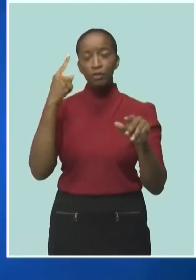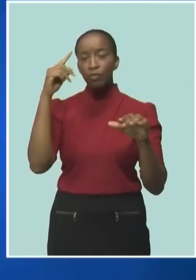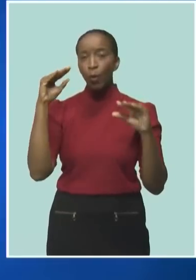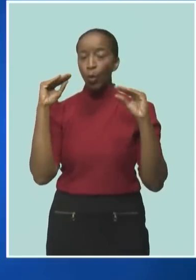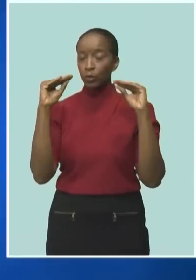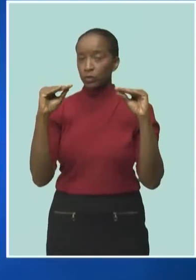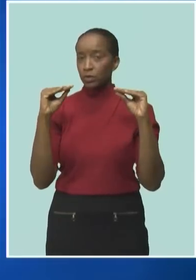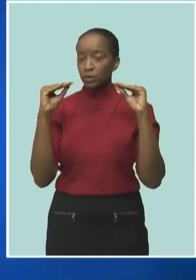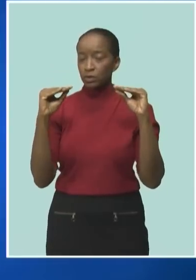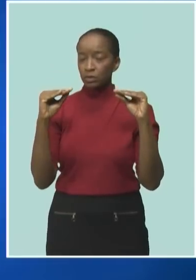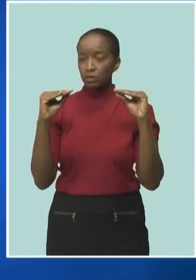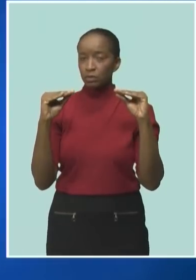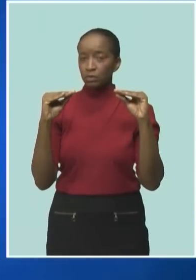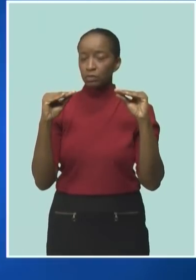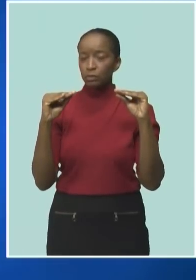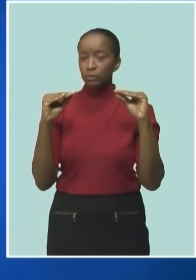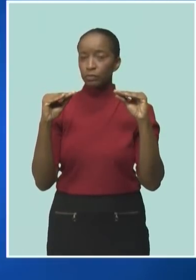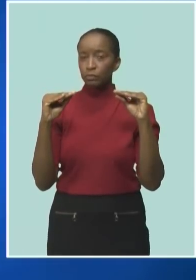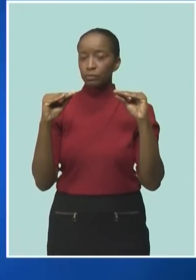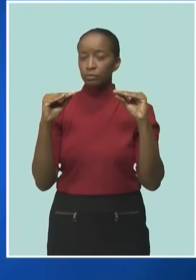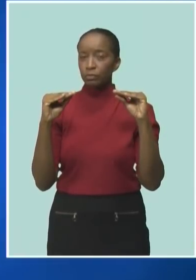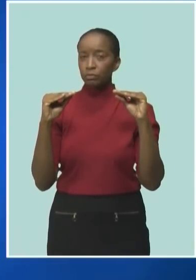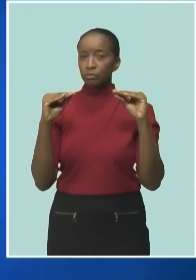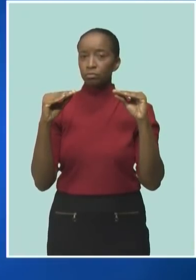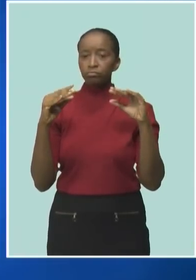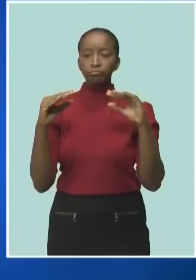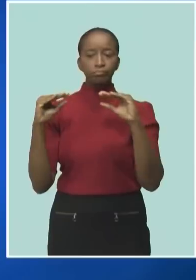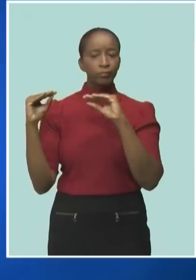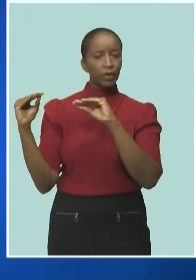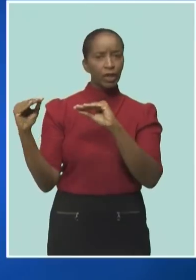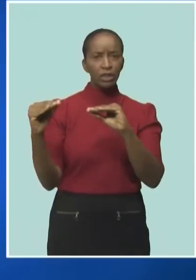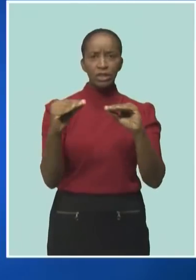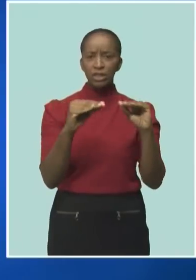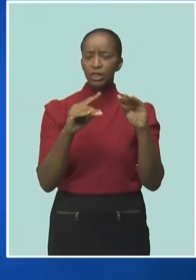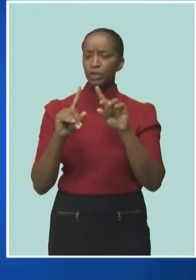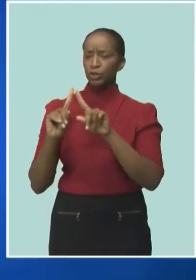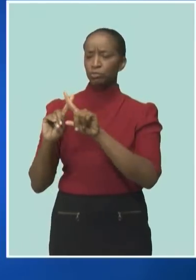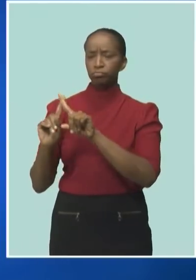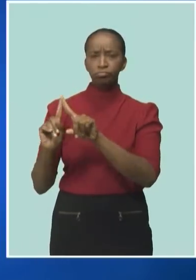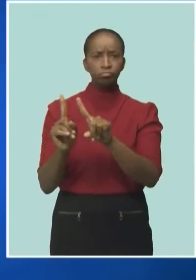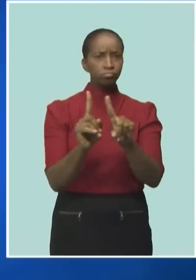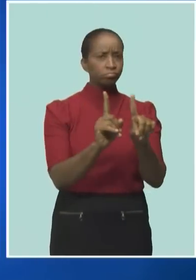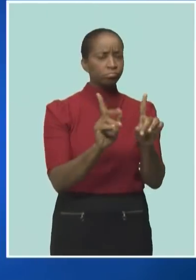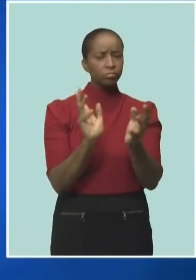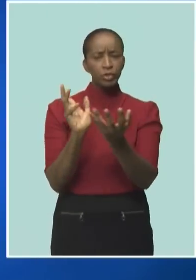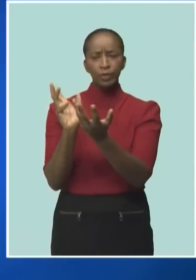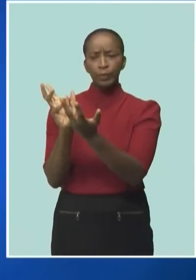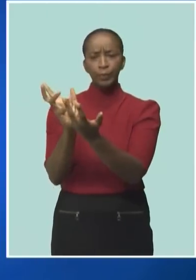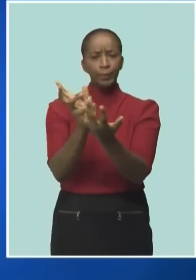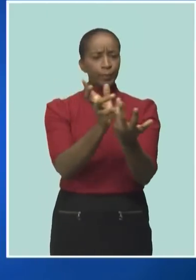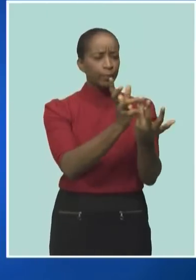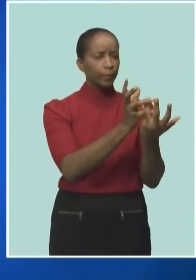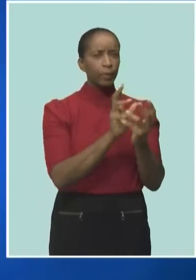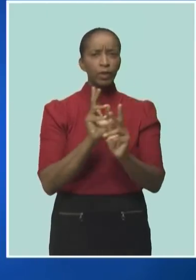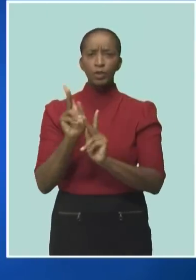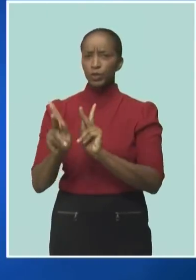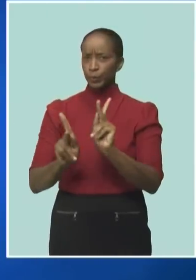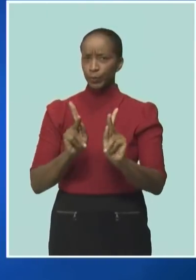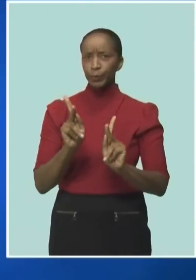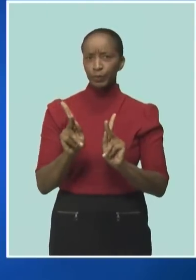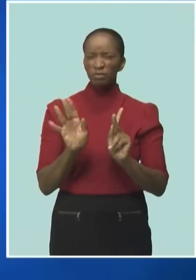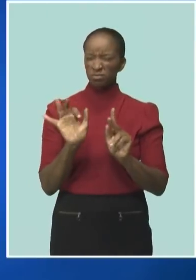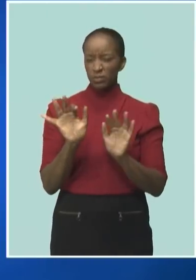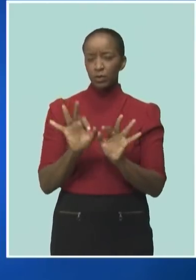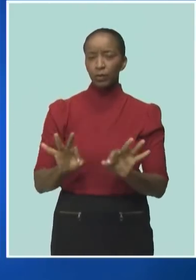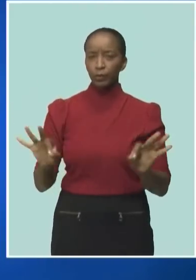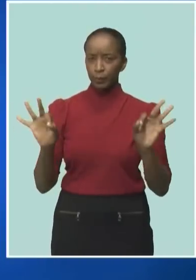Education in an array or on an array of subjects that affect humanity is important. There are other ways